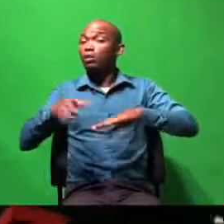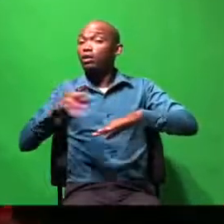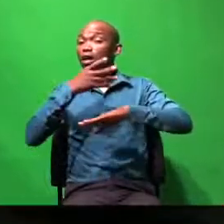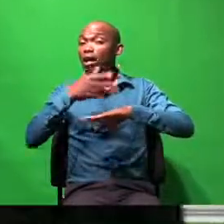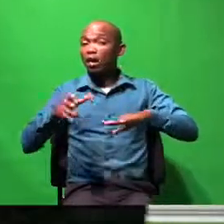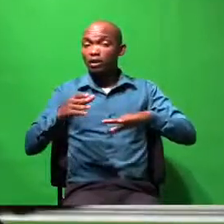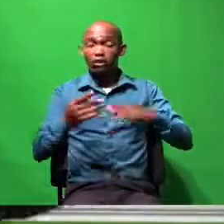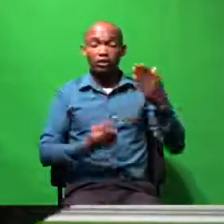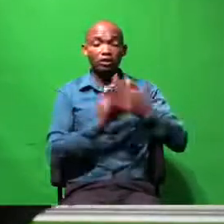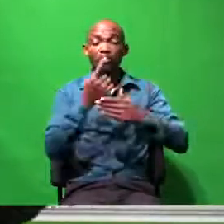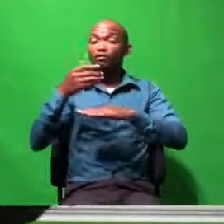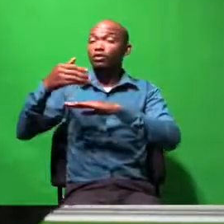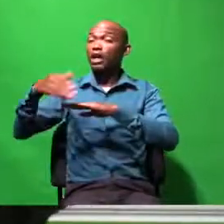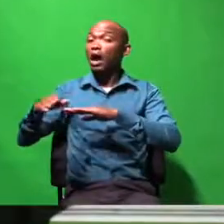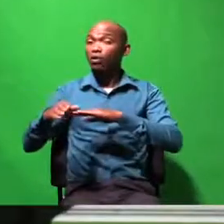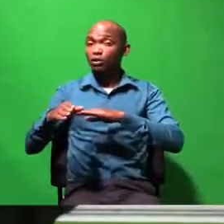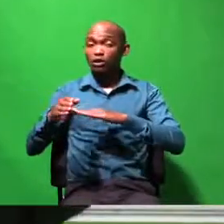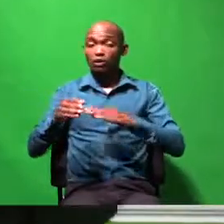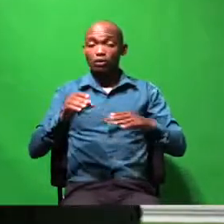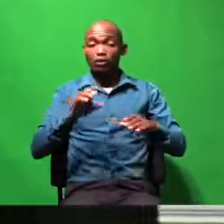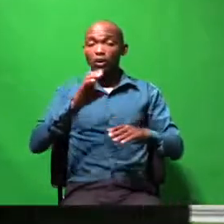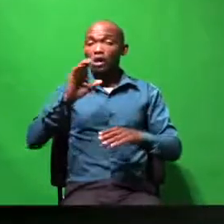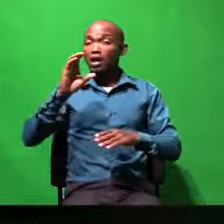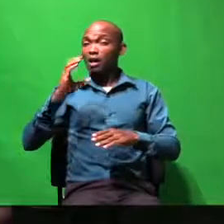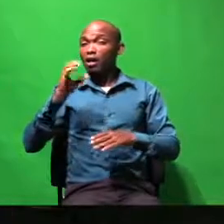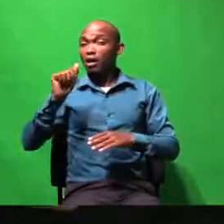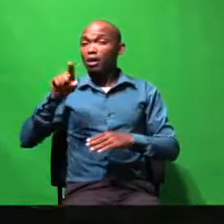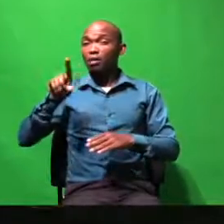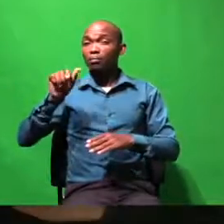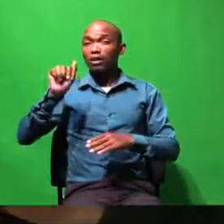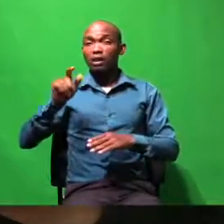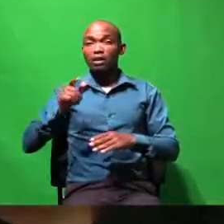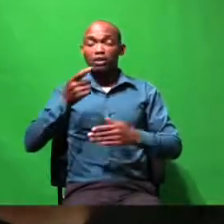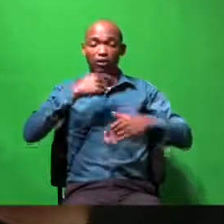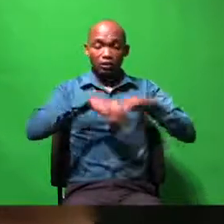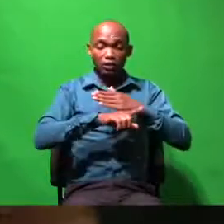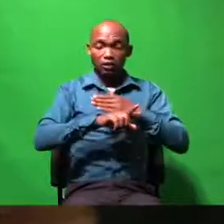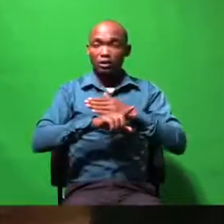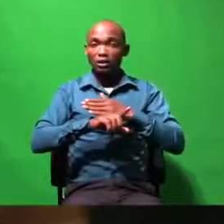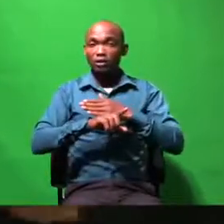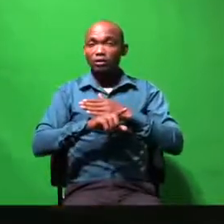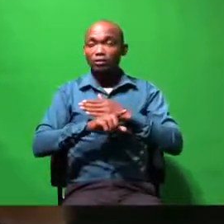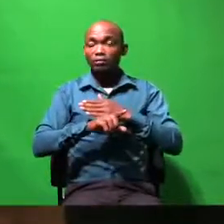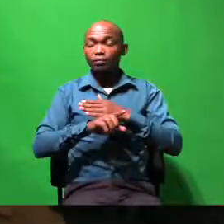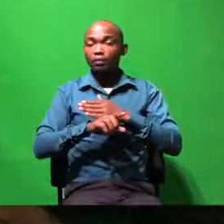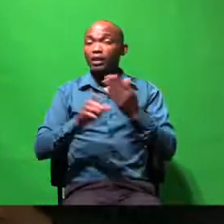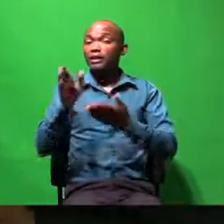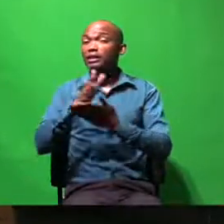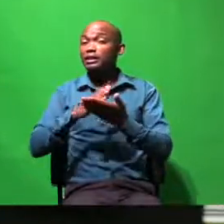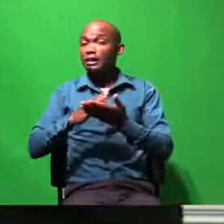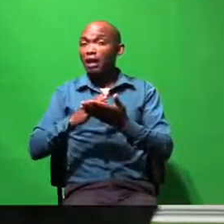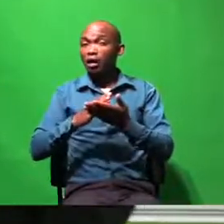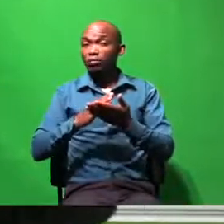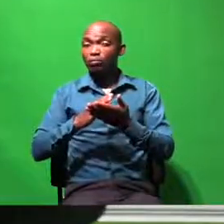will diffuse out of the capillaries to the intestinal space. Not. Some of them